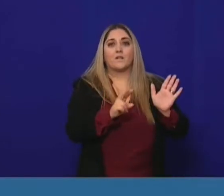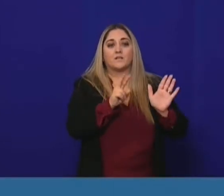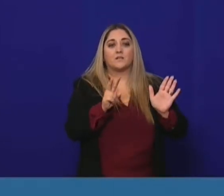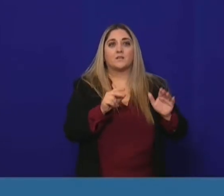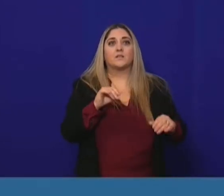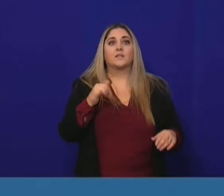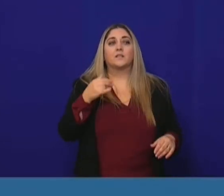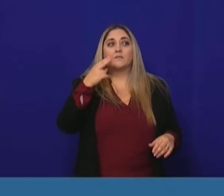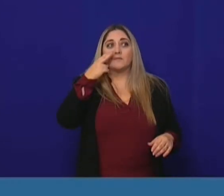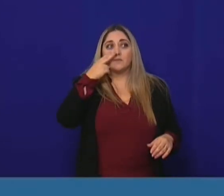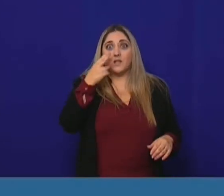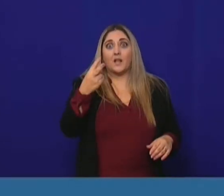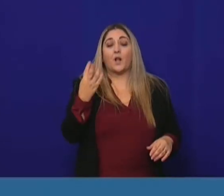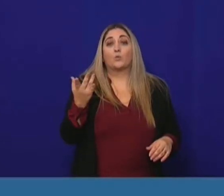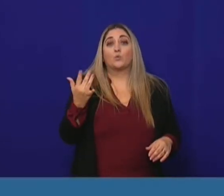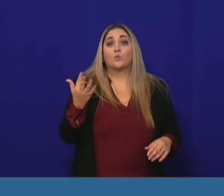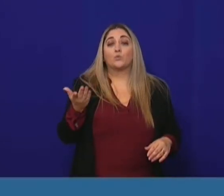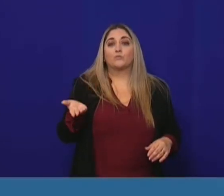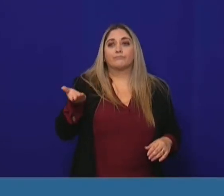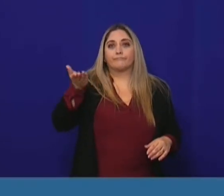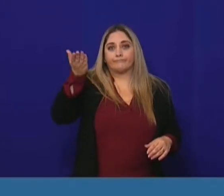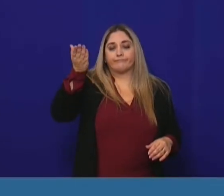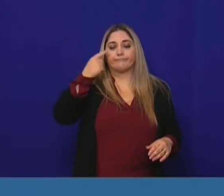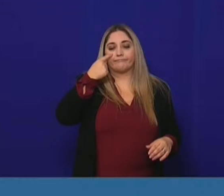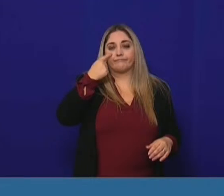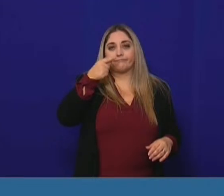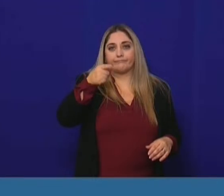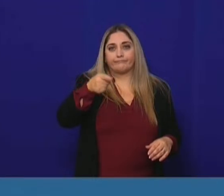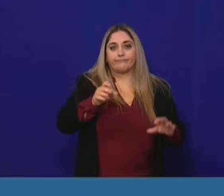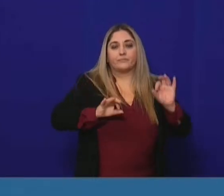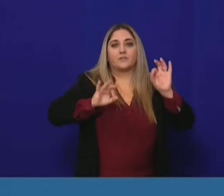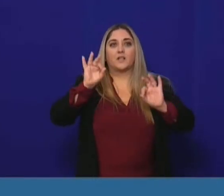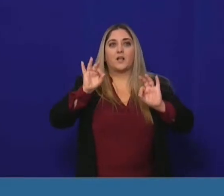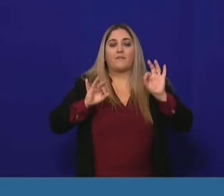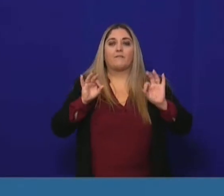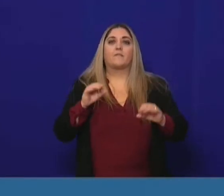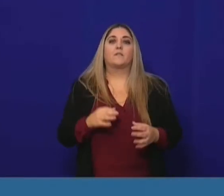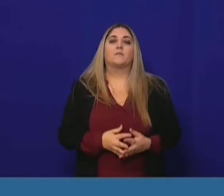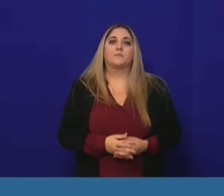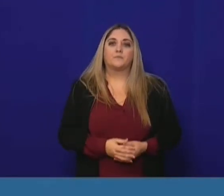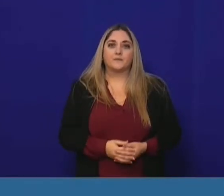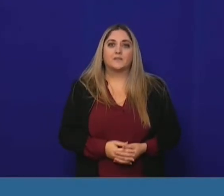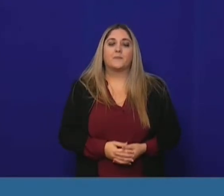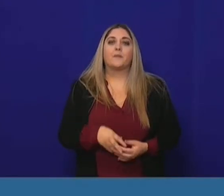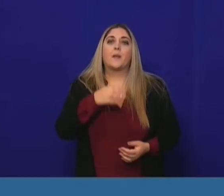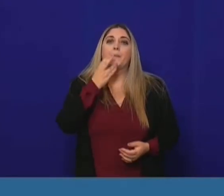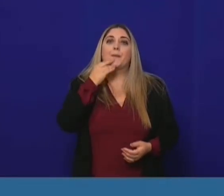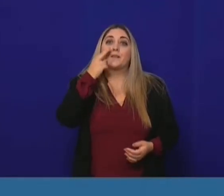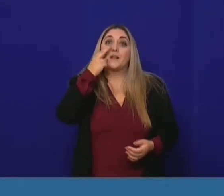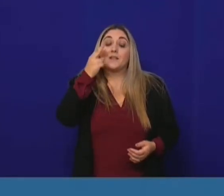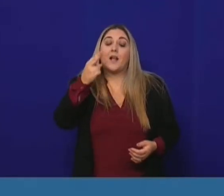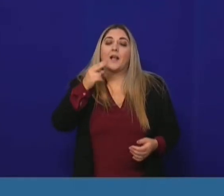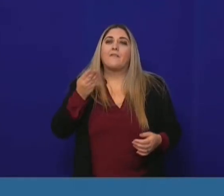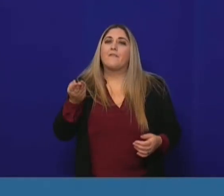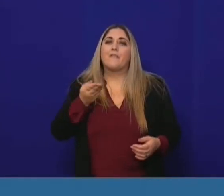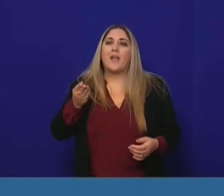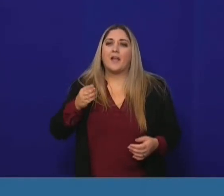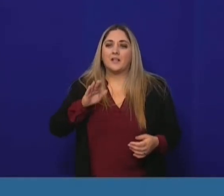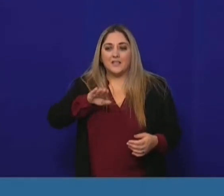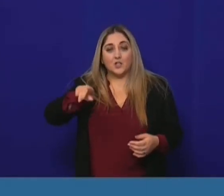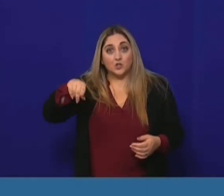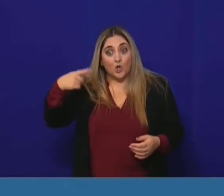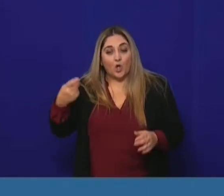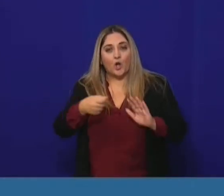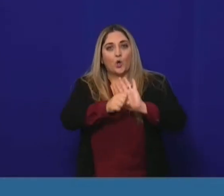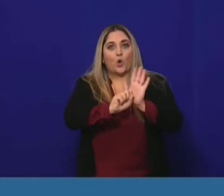hawnhekk qegħdin ikollna numru ta' każijiet minn dawn id-djar. Meta tħares lejn il-kumplament tal-każijiet,